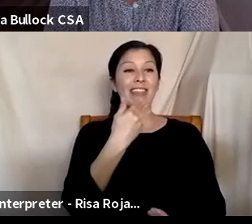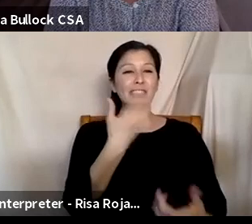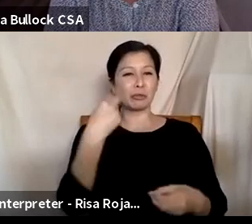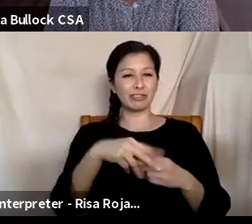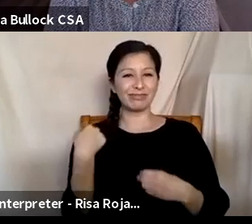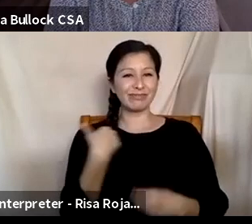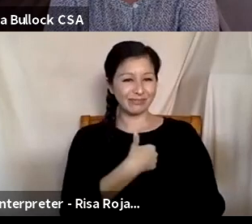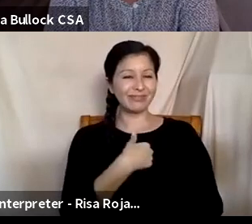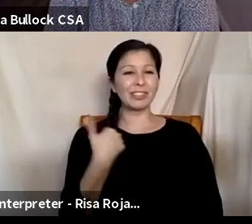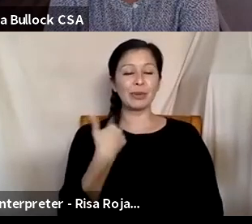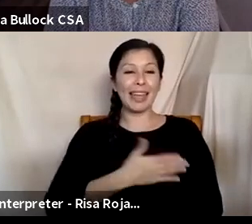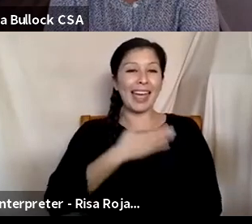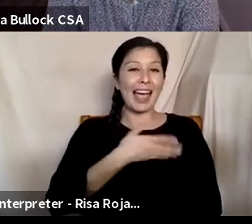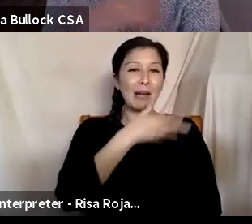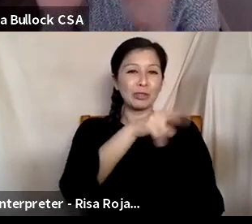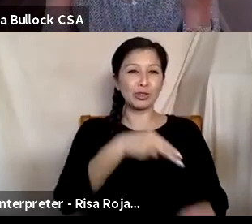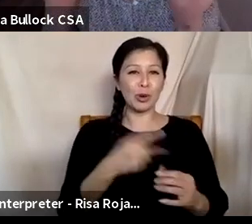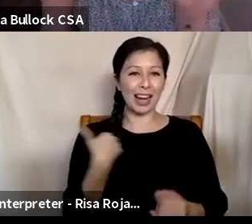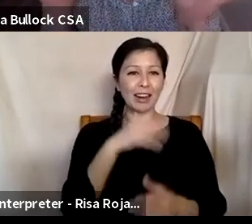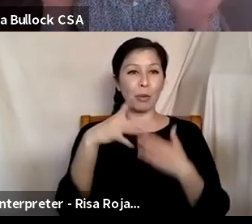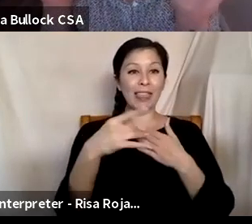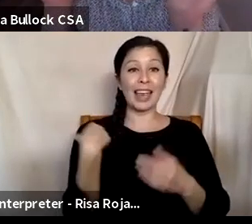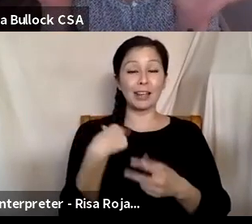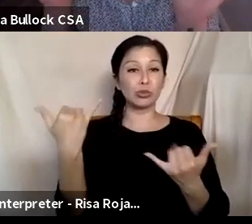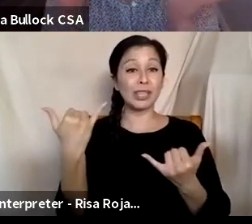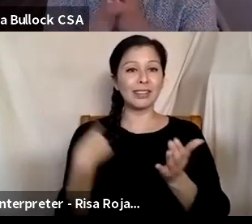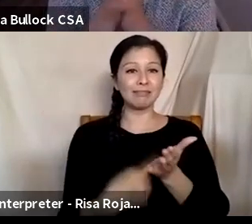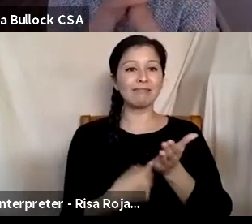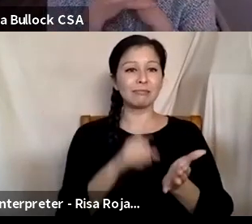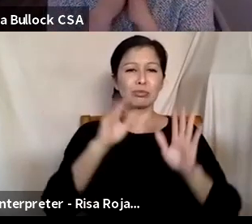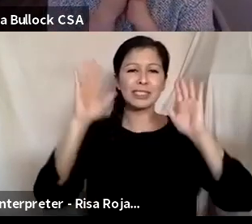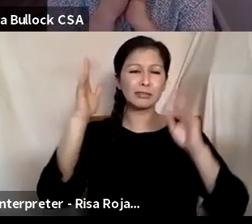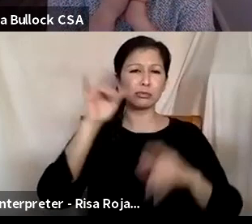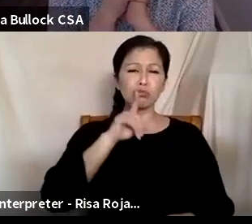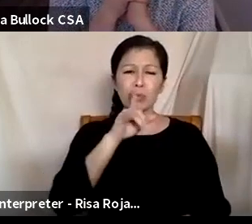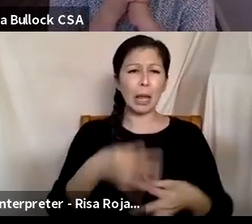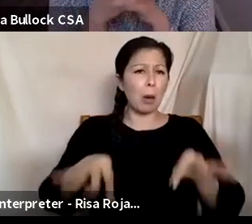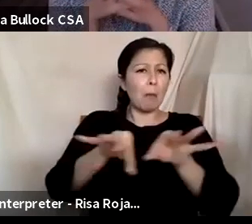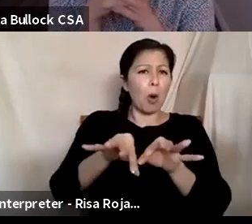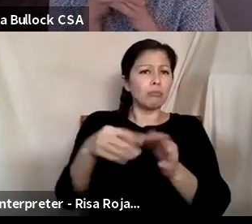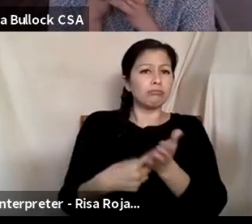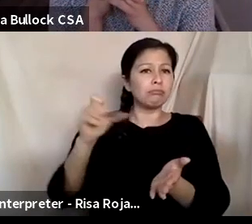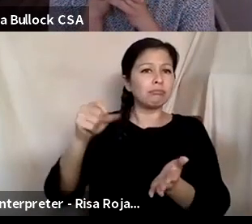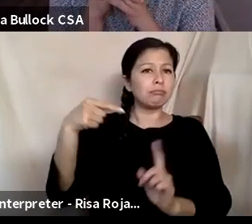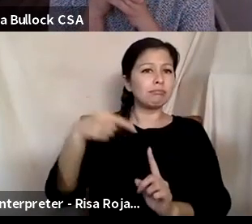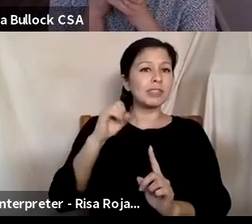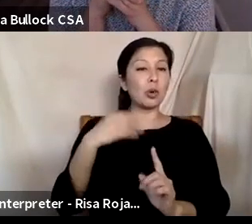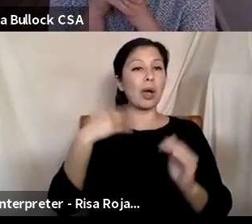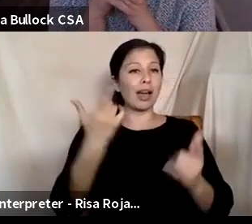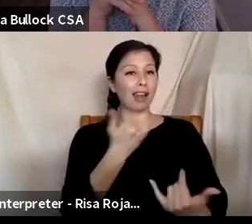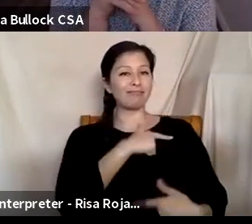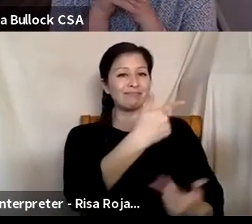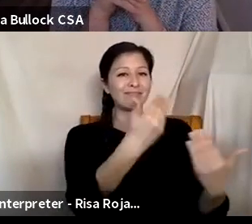much for being here. We're so happy that you're going to be leading us today. It's an incredibly important conversation. So let me pass